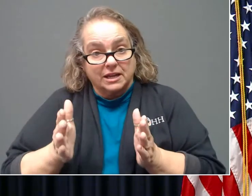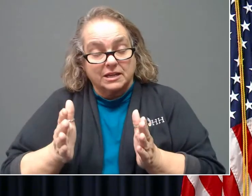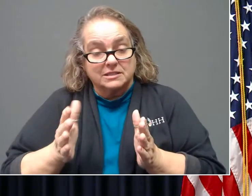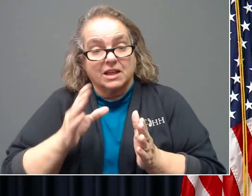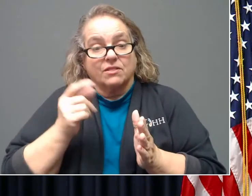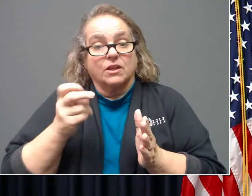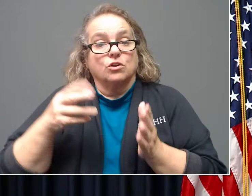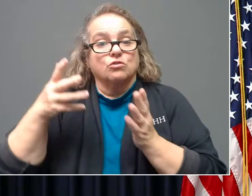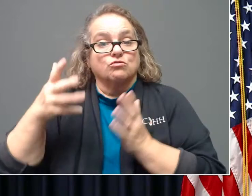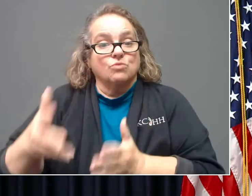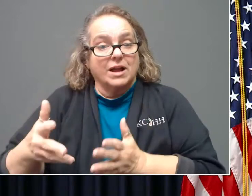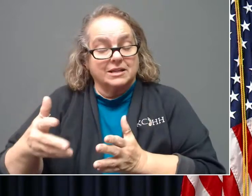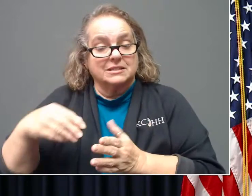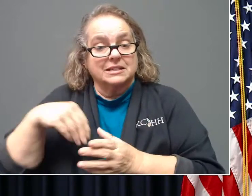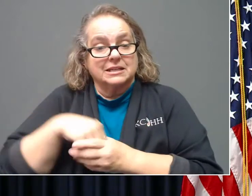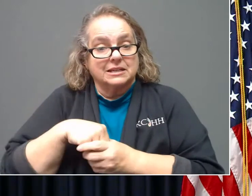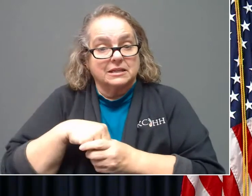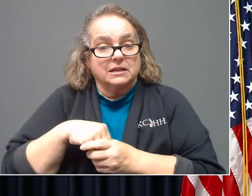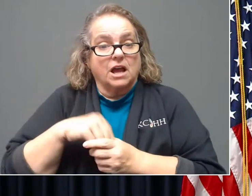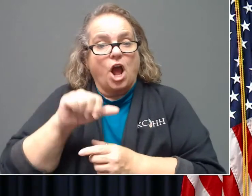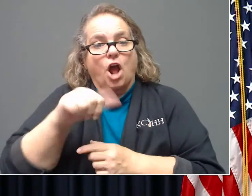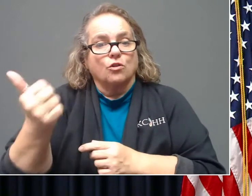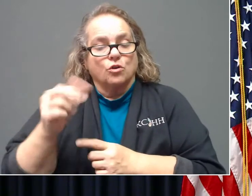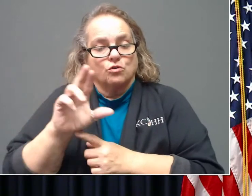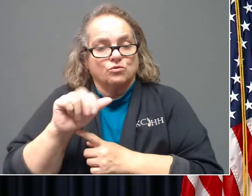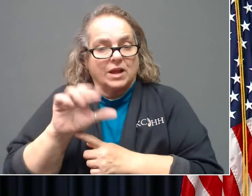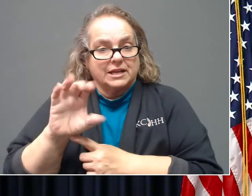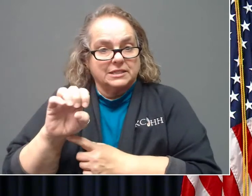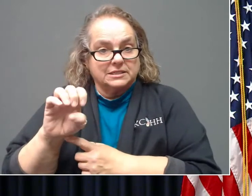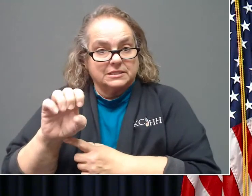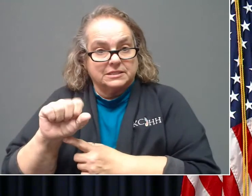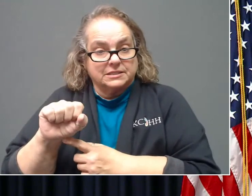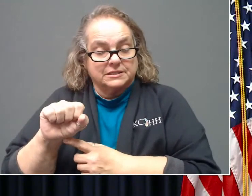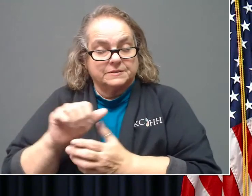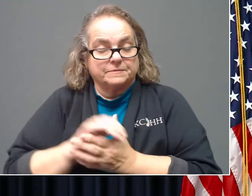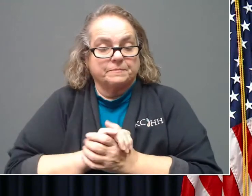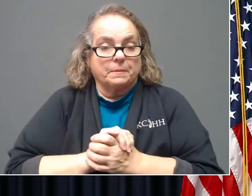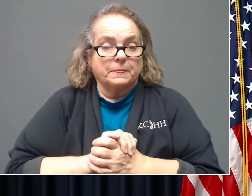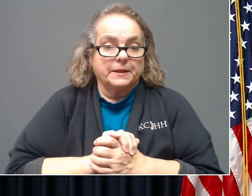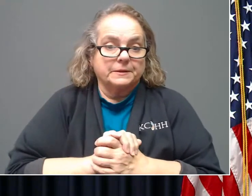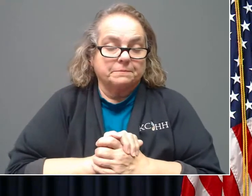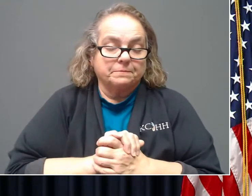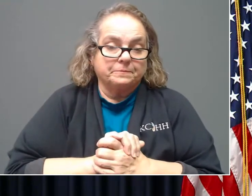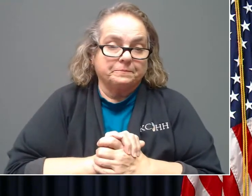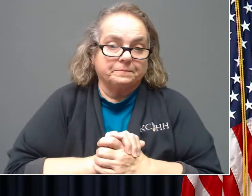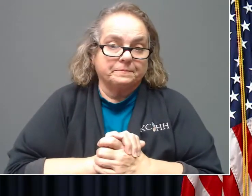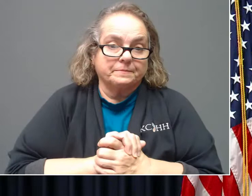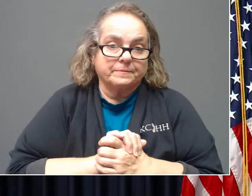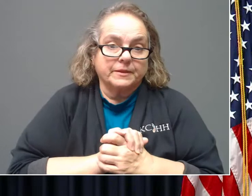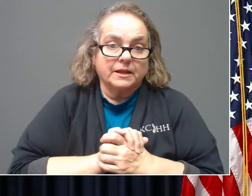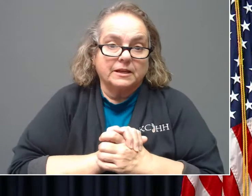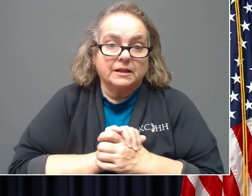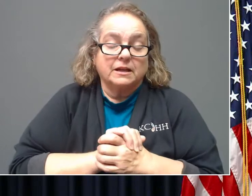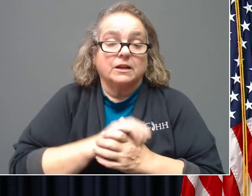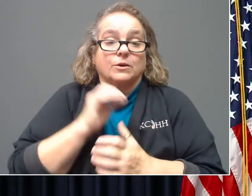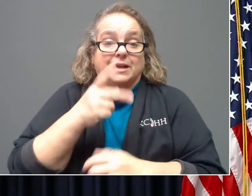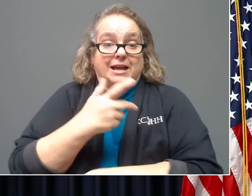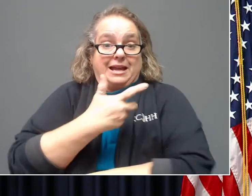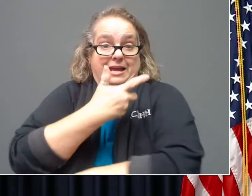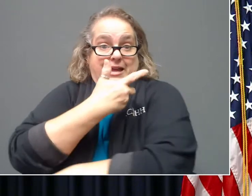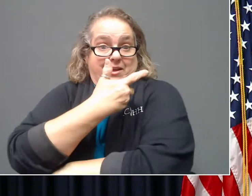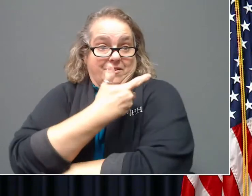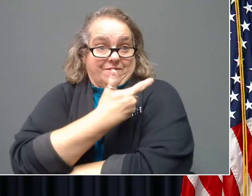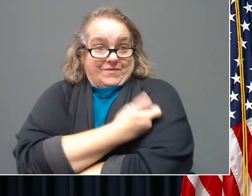of it in other racial demographics. All right, vaccine update.